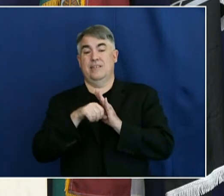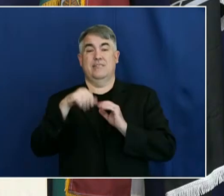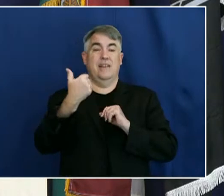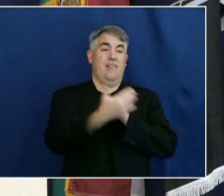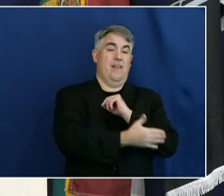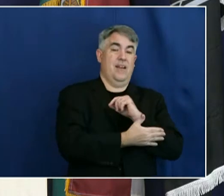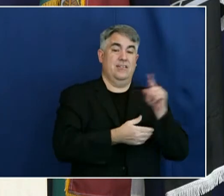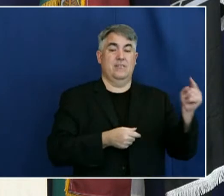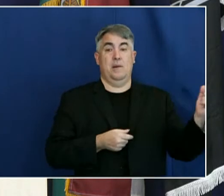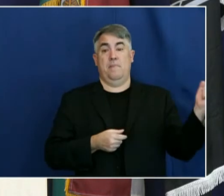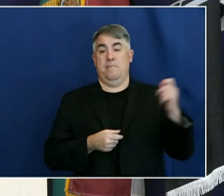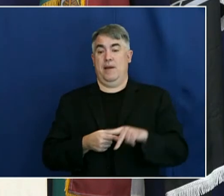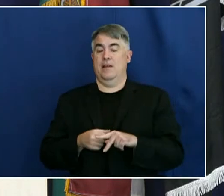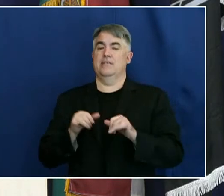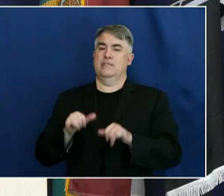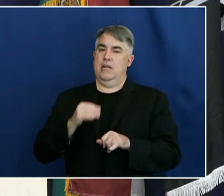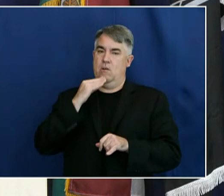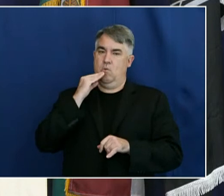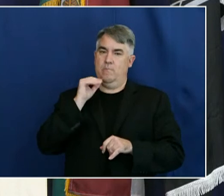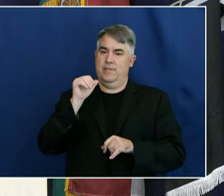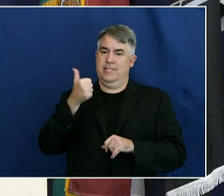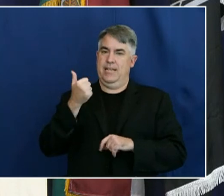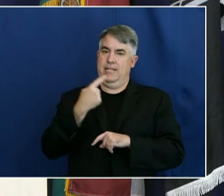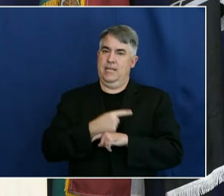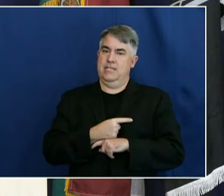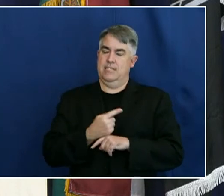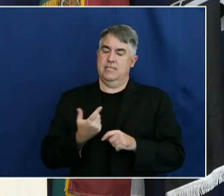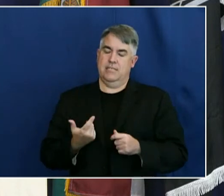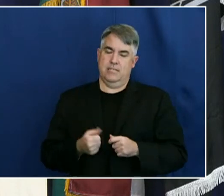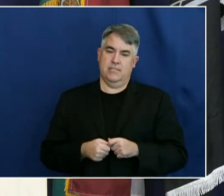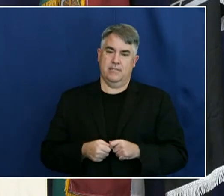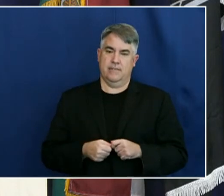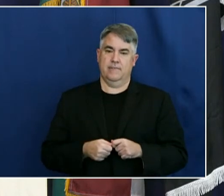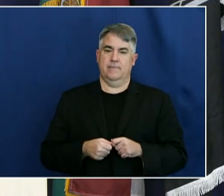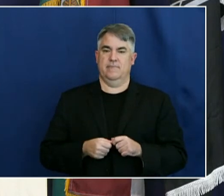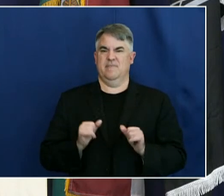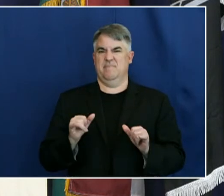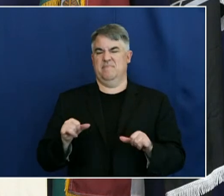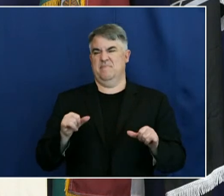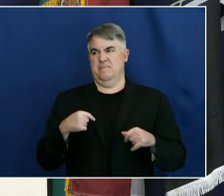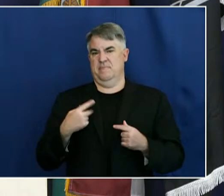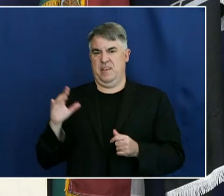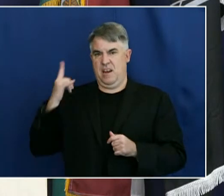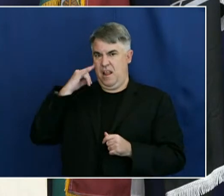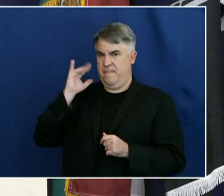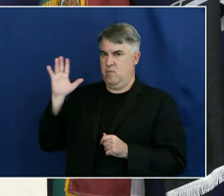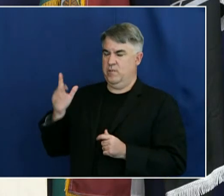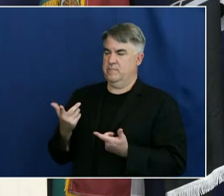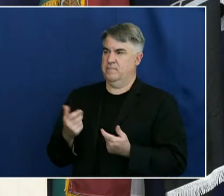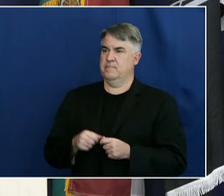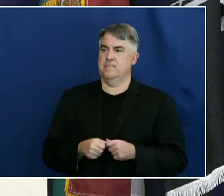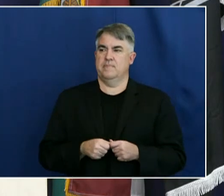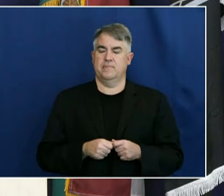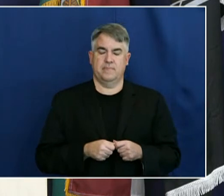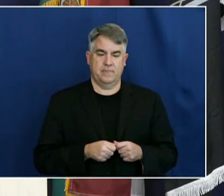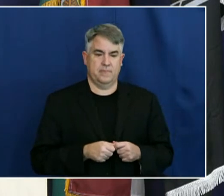to that, but the state of California travel advisory remains in effect in terms of advice for Californians.